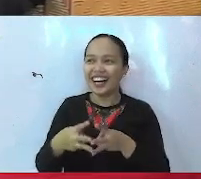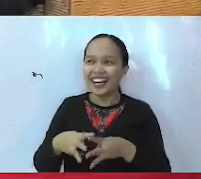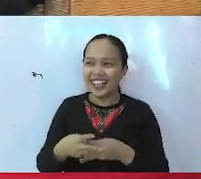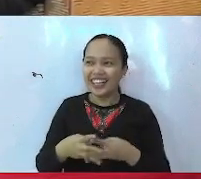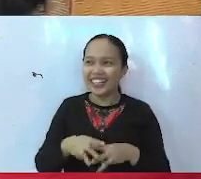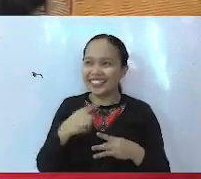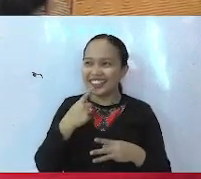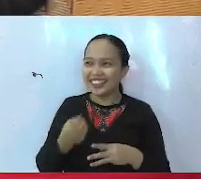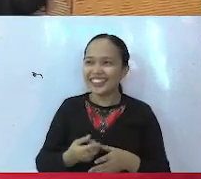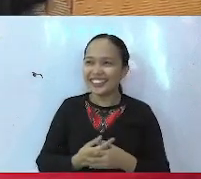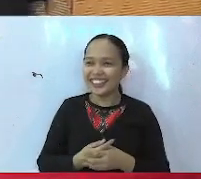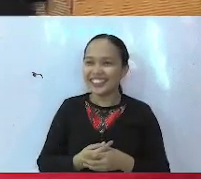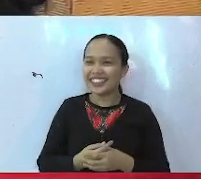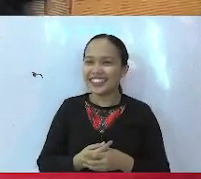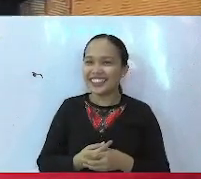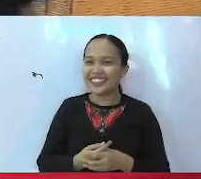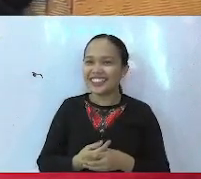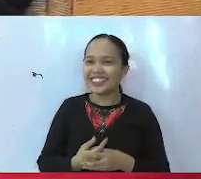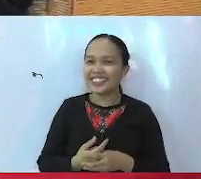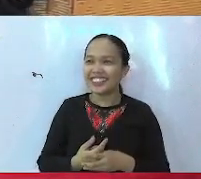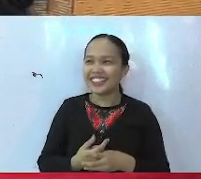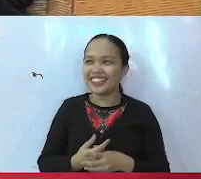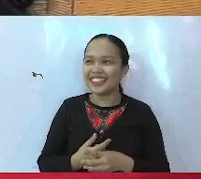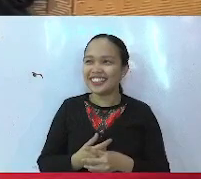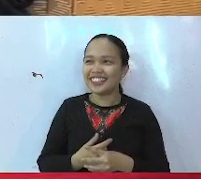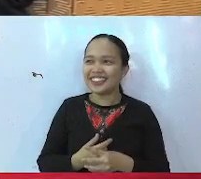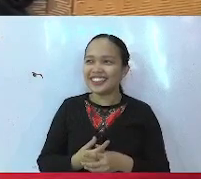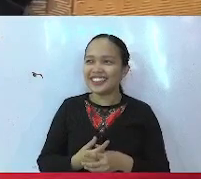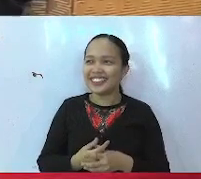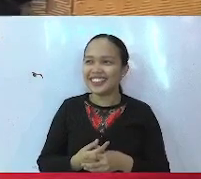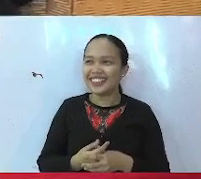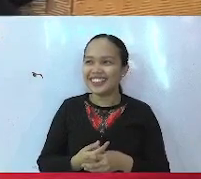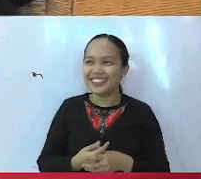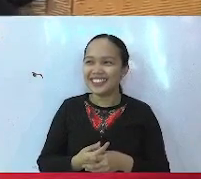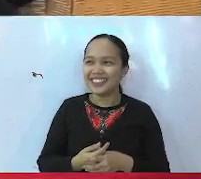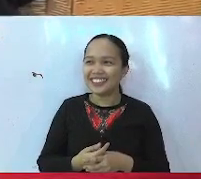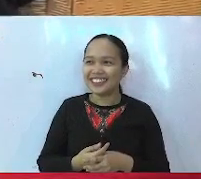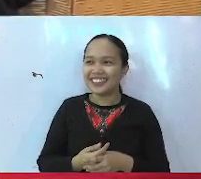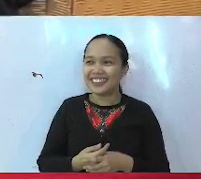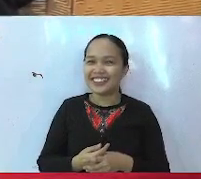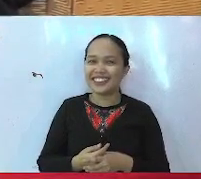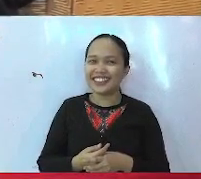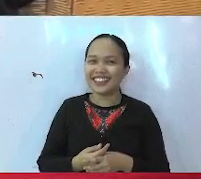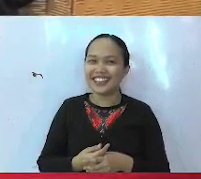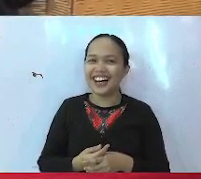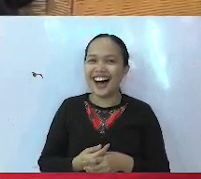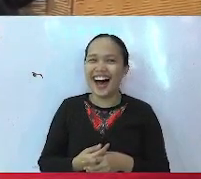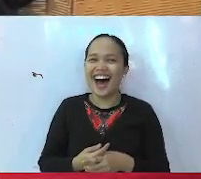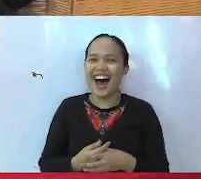Okay, we don't have to talk because about that. He was with us this afternoon. Yeah. He was with us. Di kayo mag-usap.